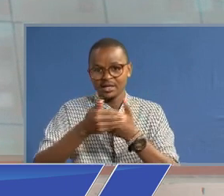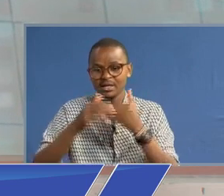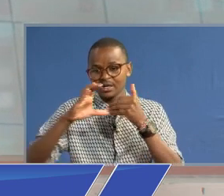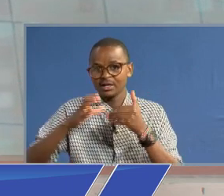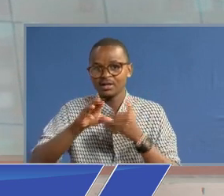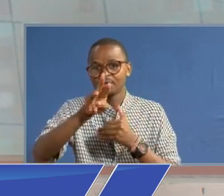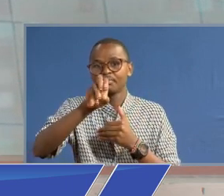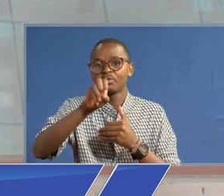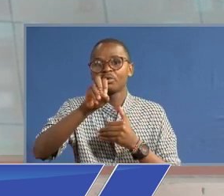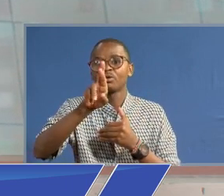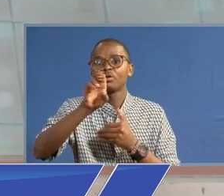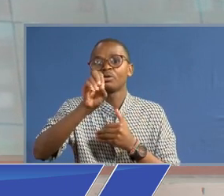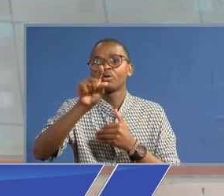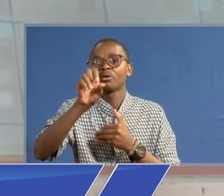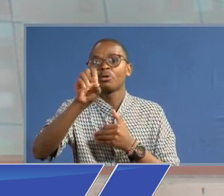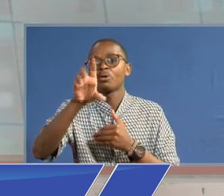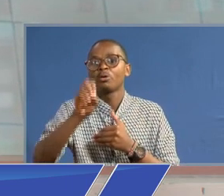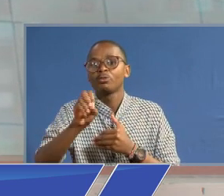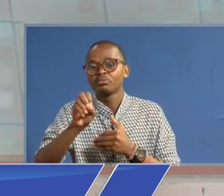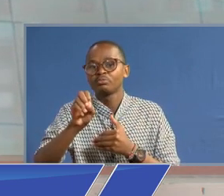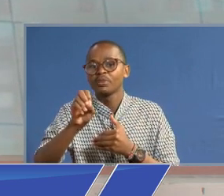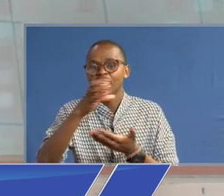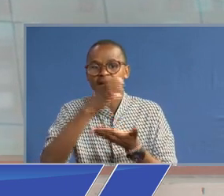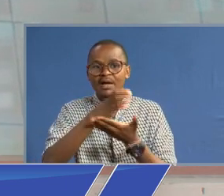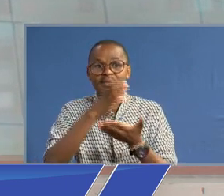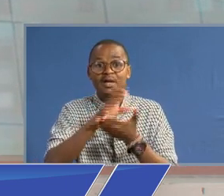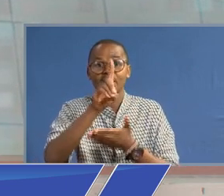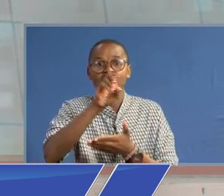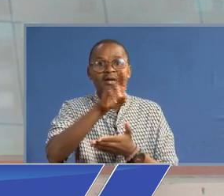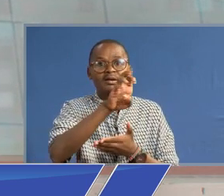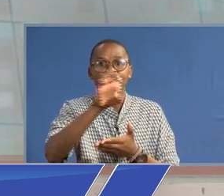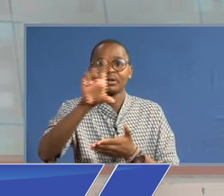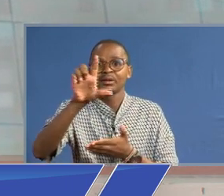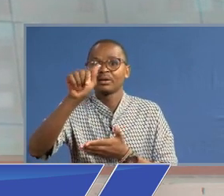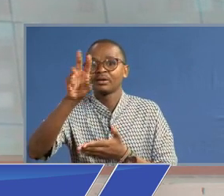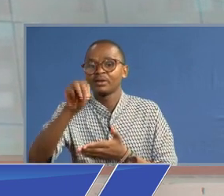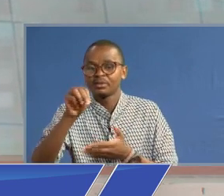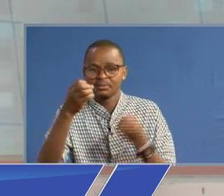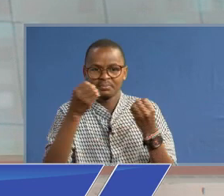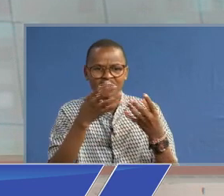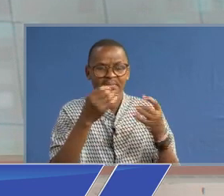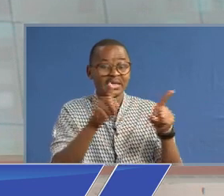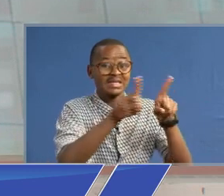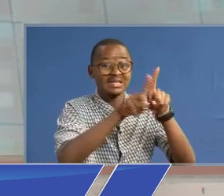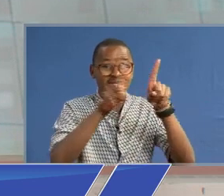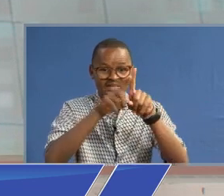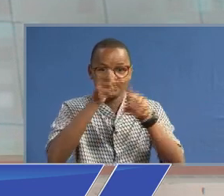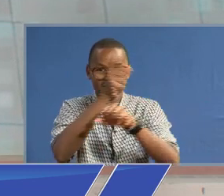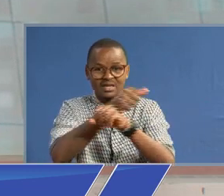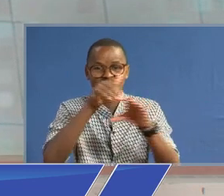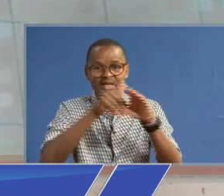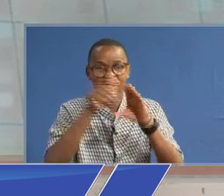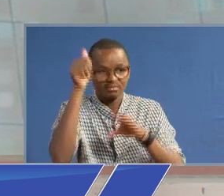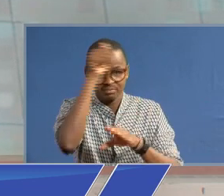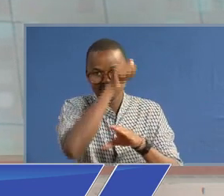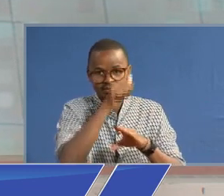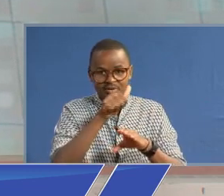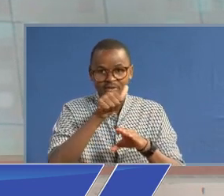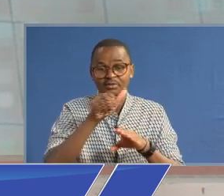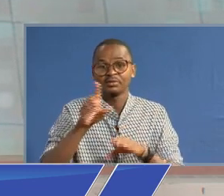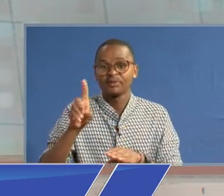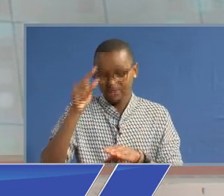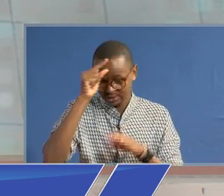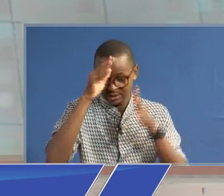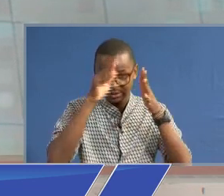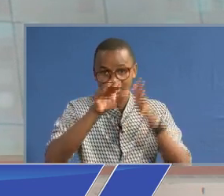of Morogoro, west of the economic capital Dar es Salaam, is the latest in a series of similar disasters in Africa. Morogoro